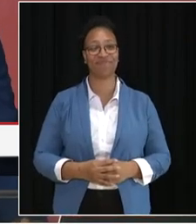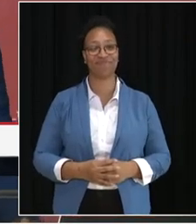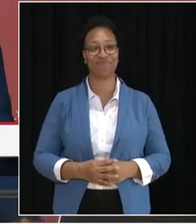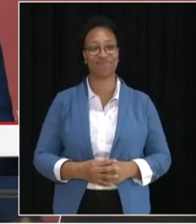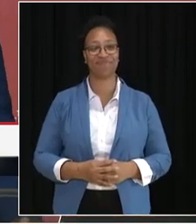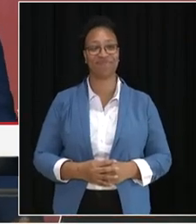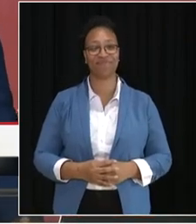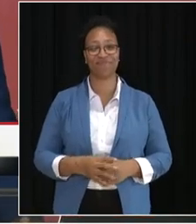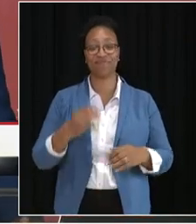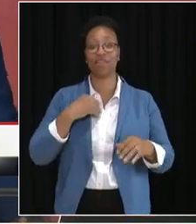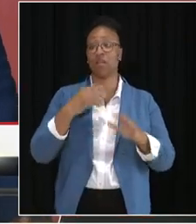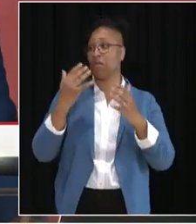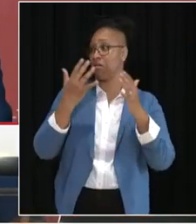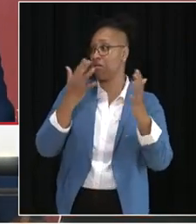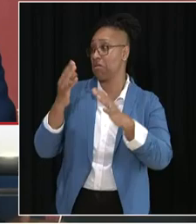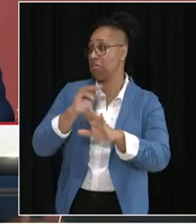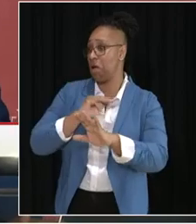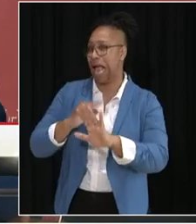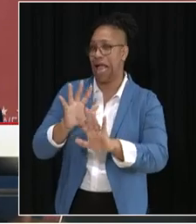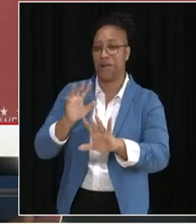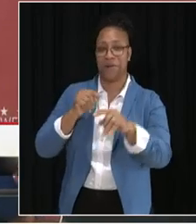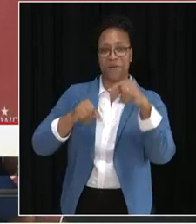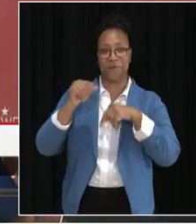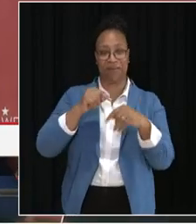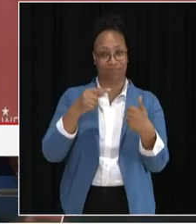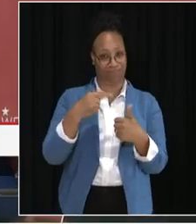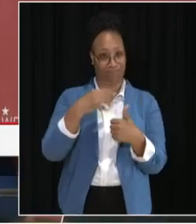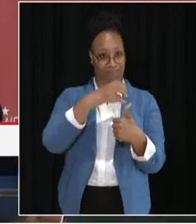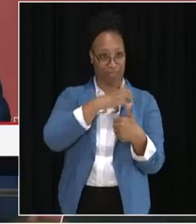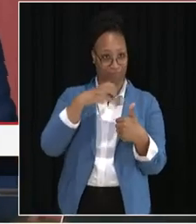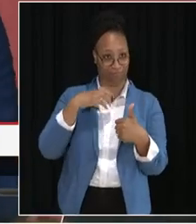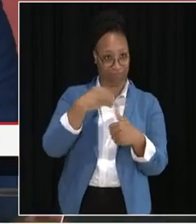Please give a warm welcome to Councilman Trayon White.